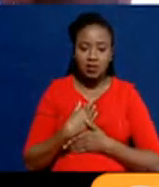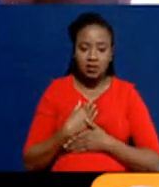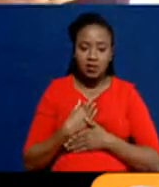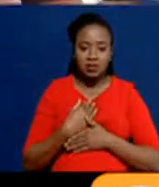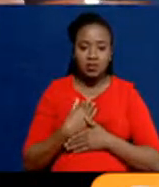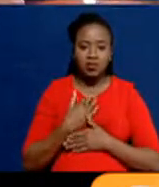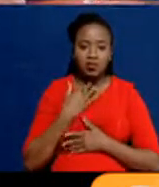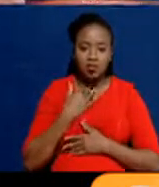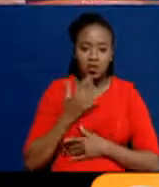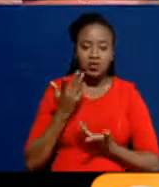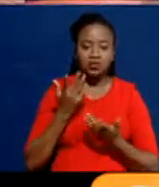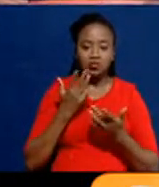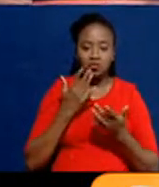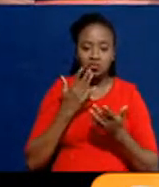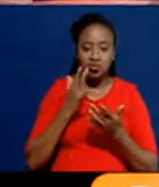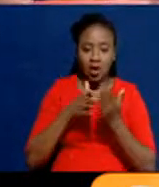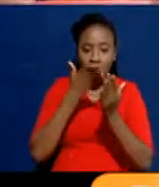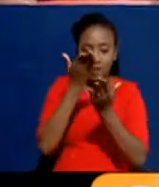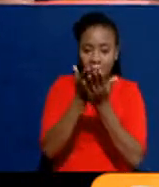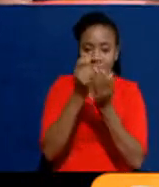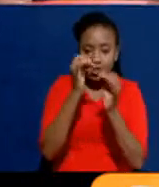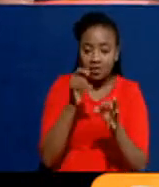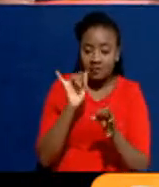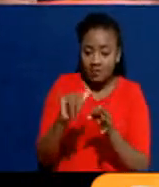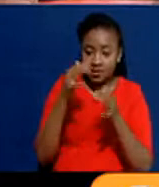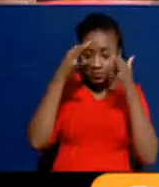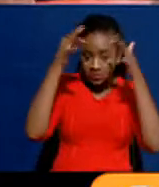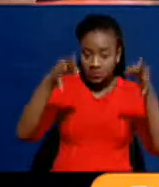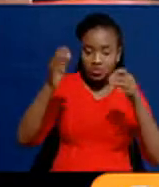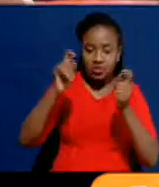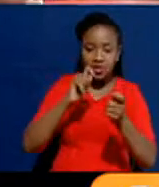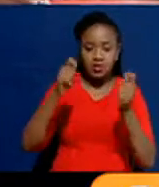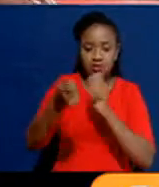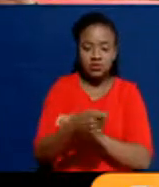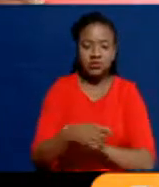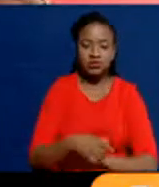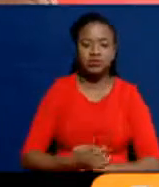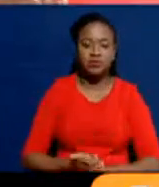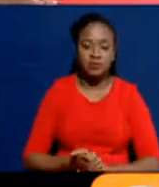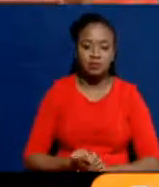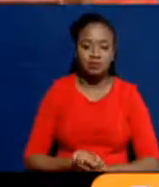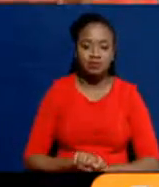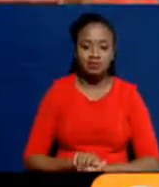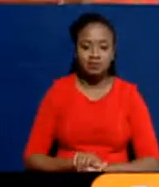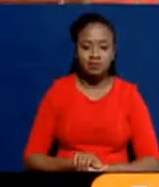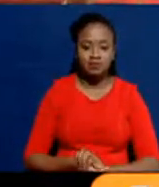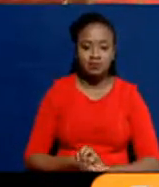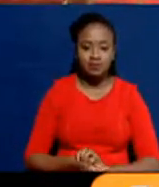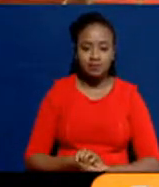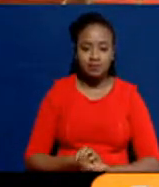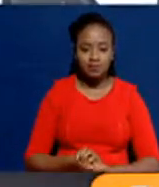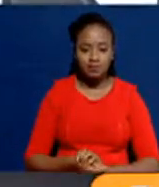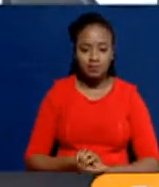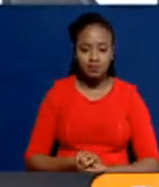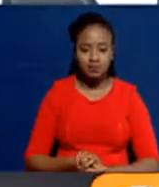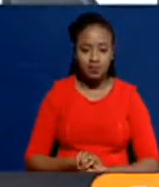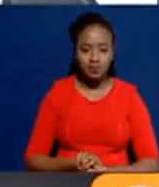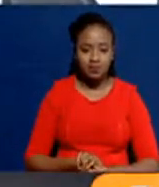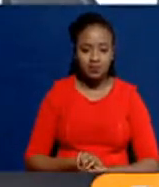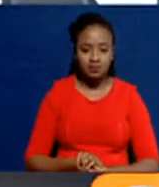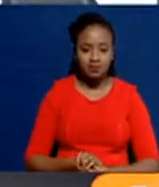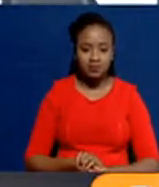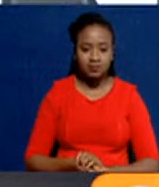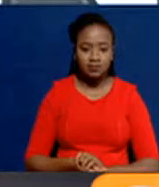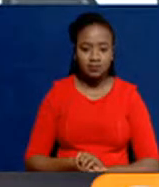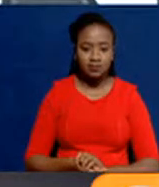an appeal and see if they can overturn the decision of the High Court. Yeah, and for the record, there is now, we received a